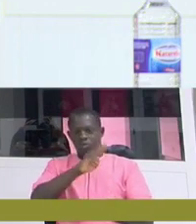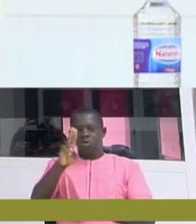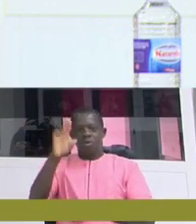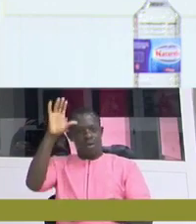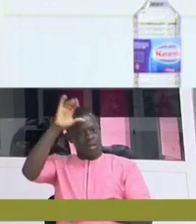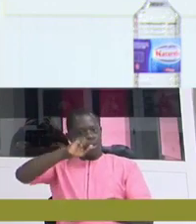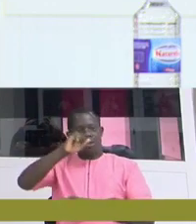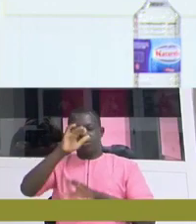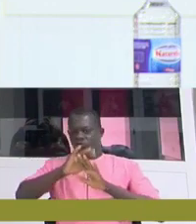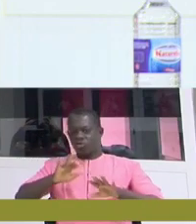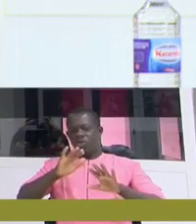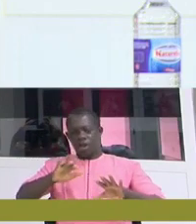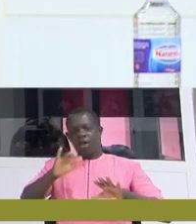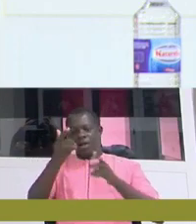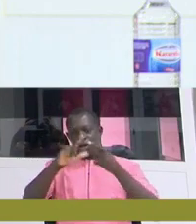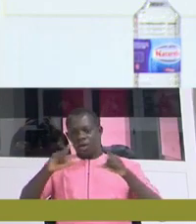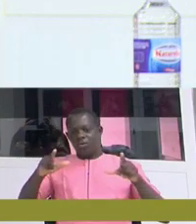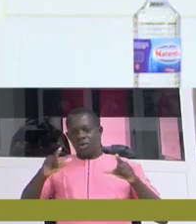understand